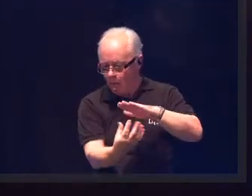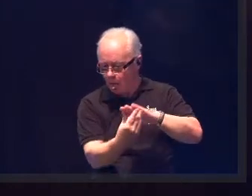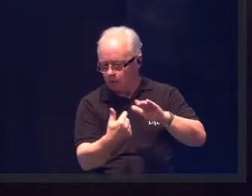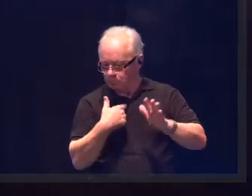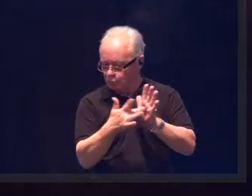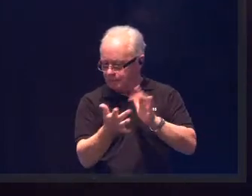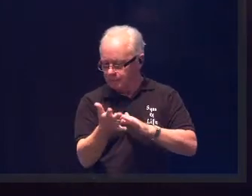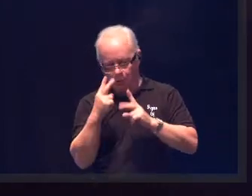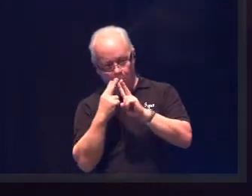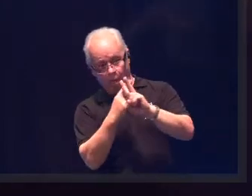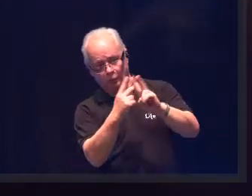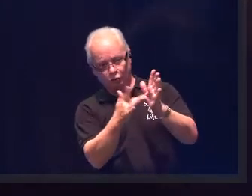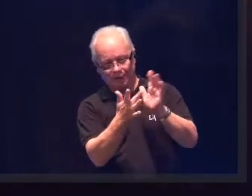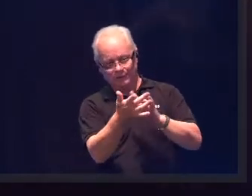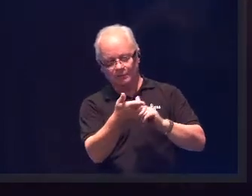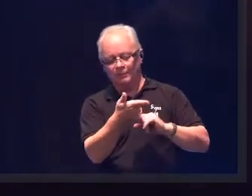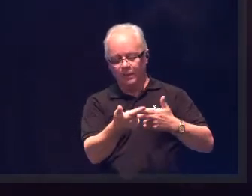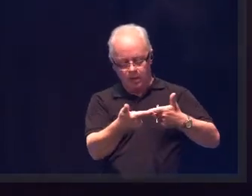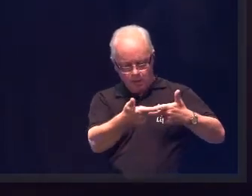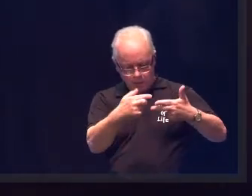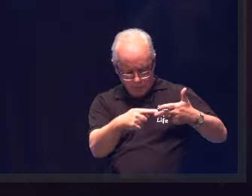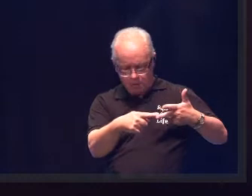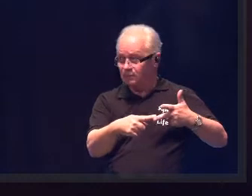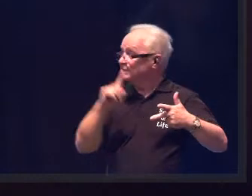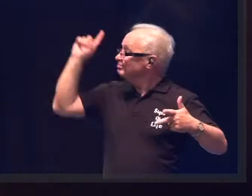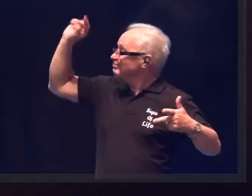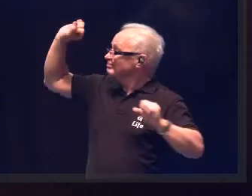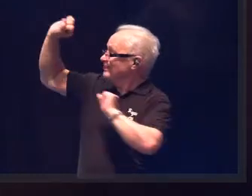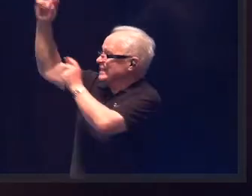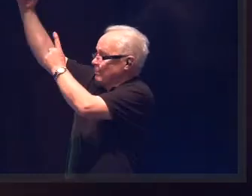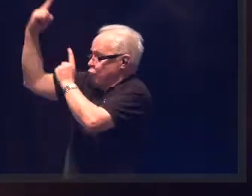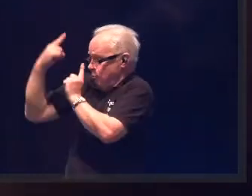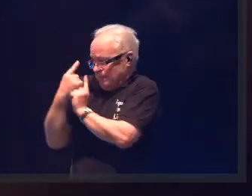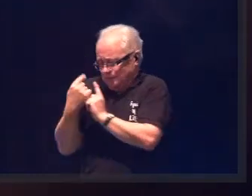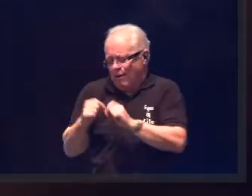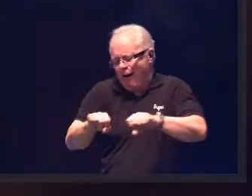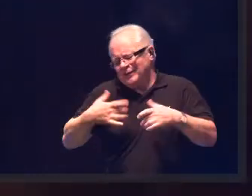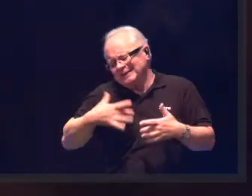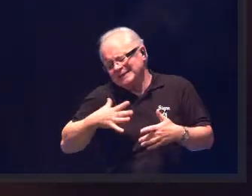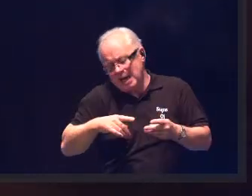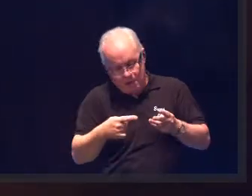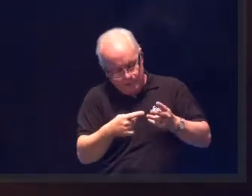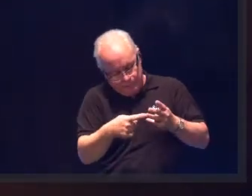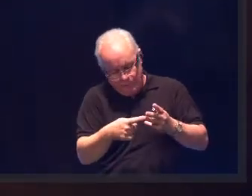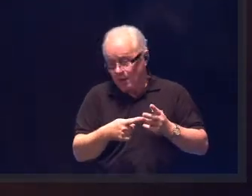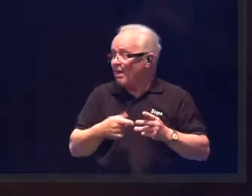his presence is our desire. Vibrancy is our atmosphere. Heaven is not a quiet